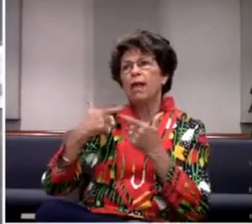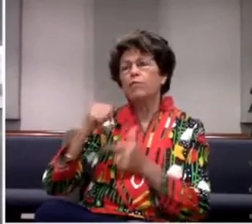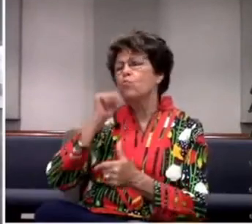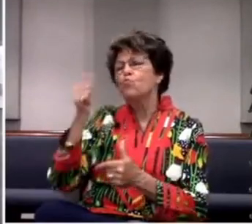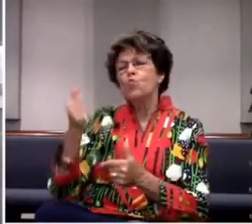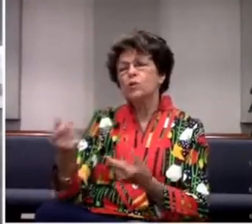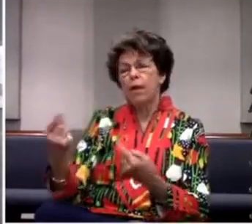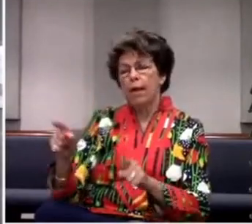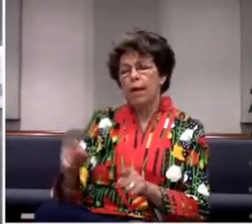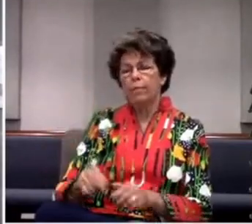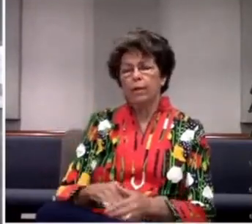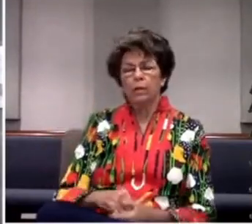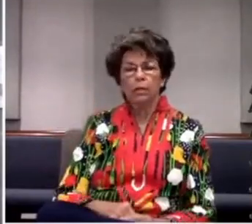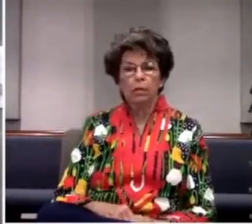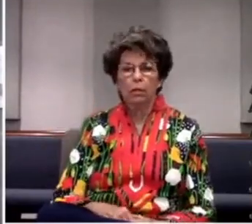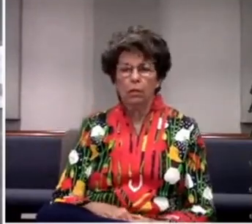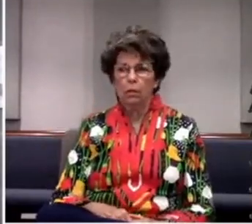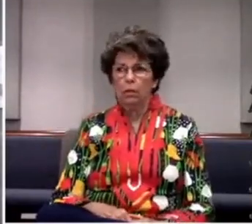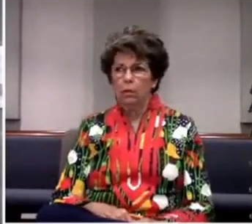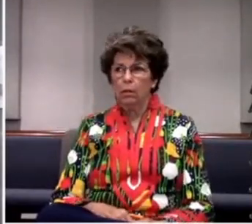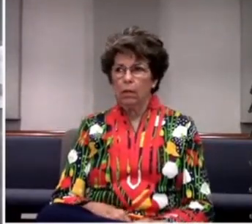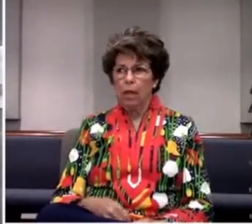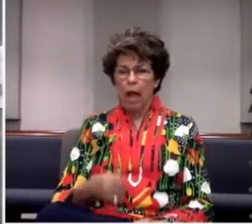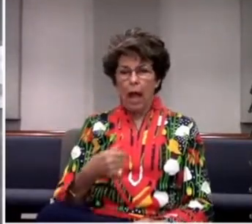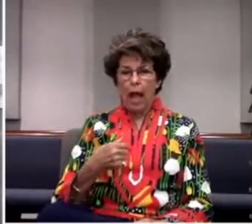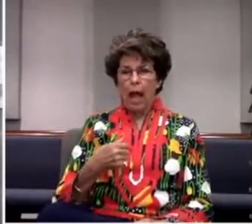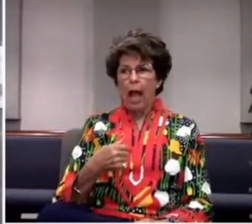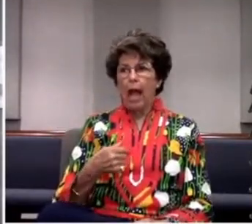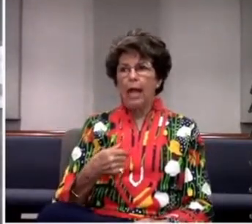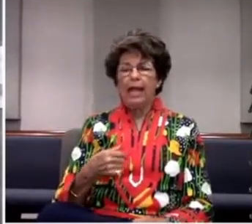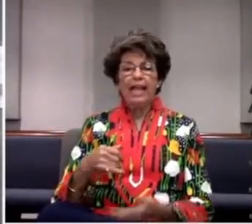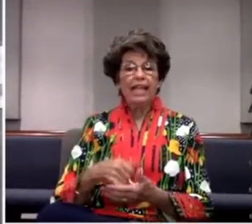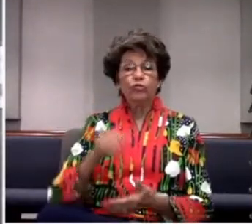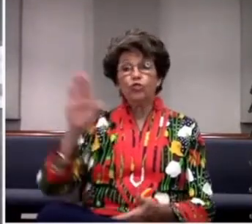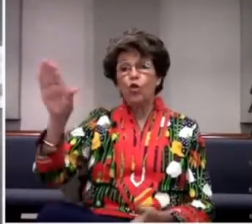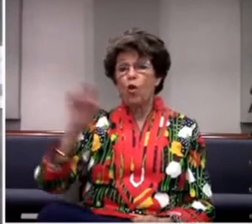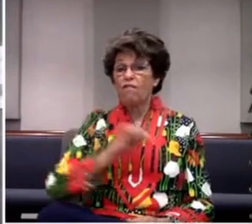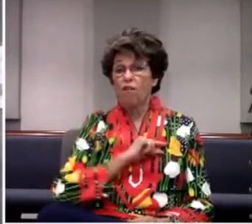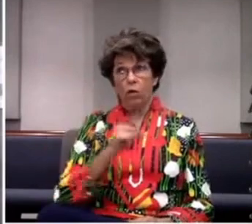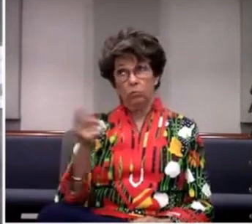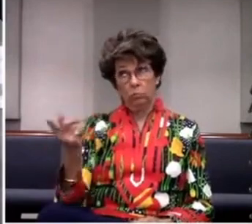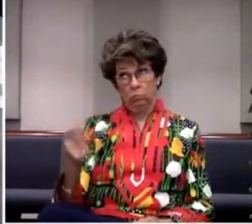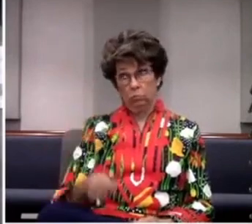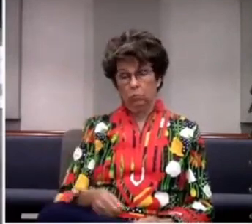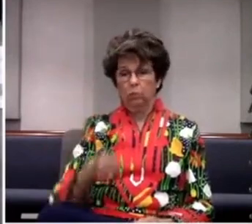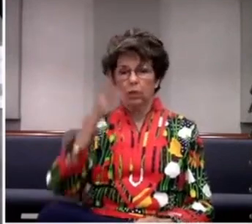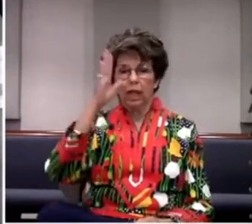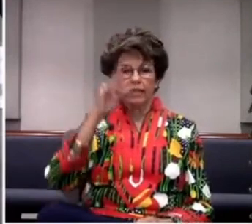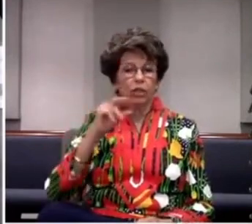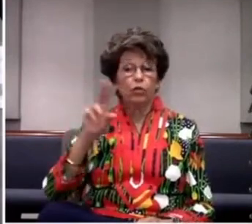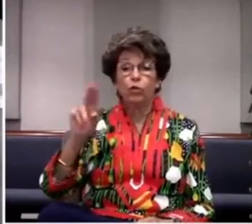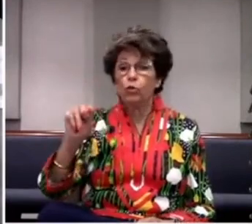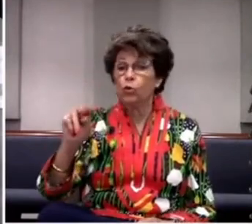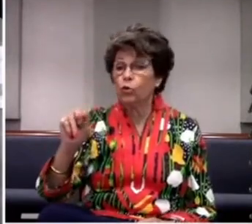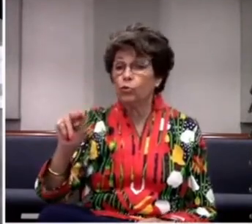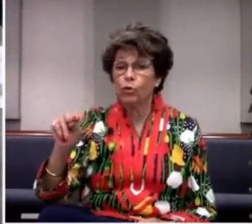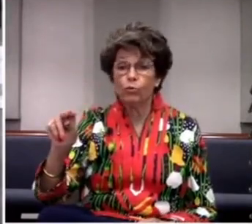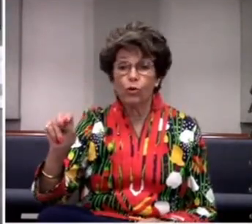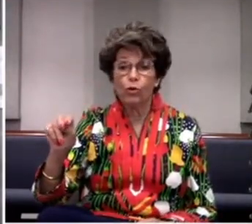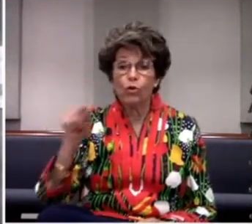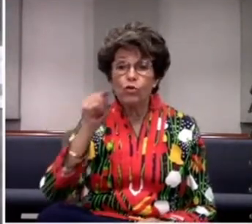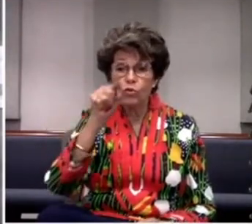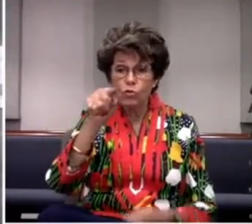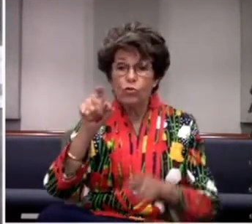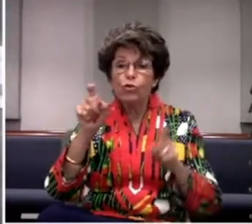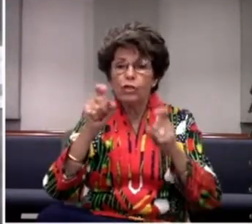You understand, God, I'm messed up and it's your fault. And God said, no. You're messed up because you're a sinner